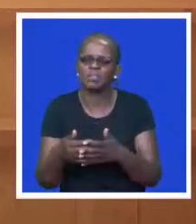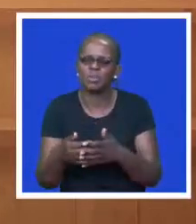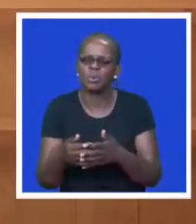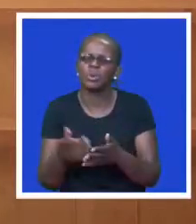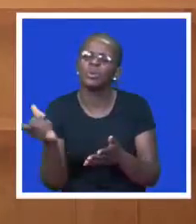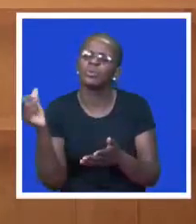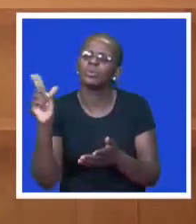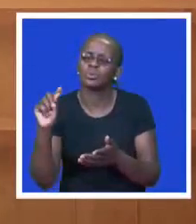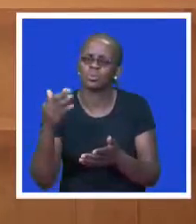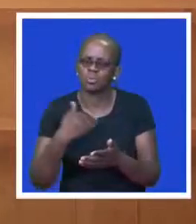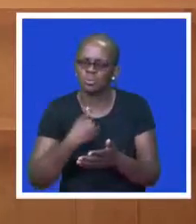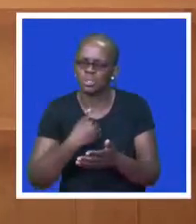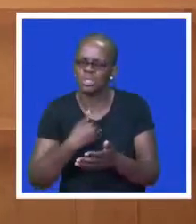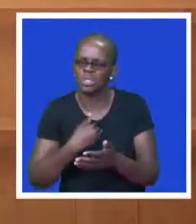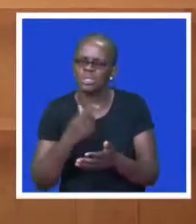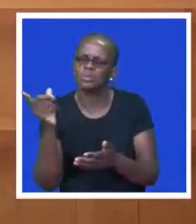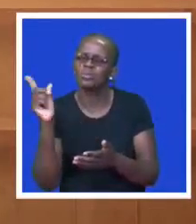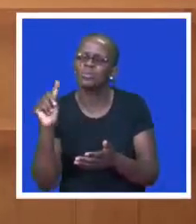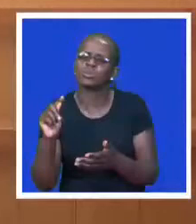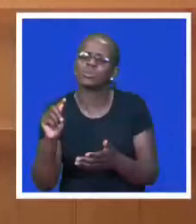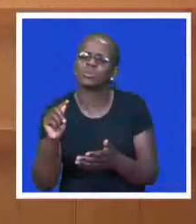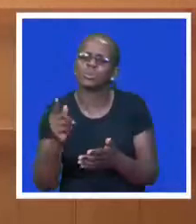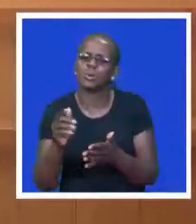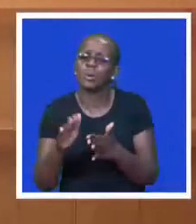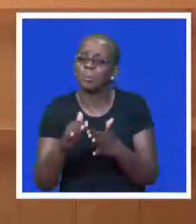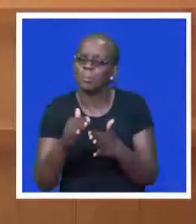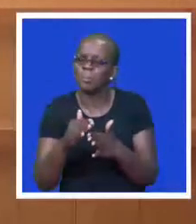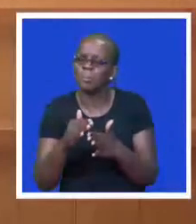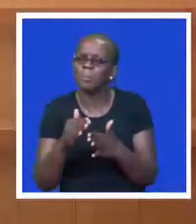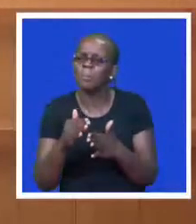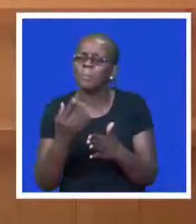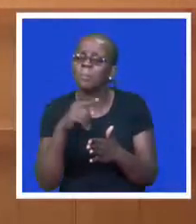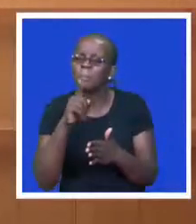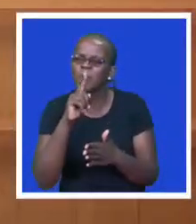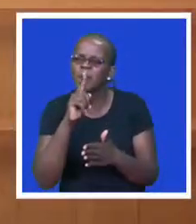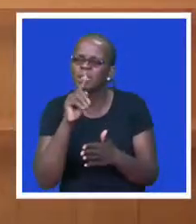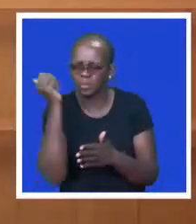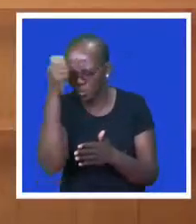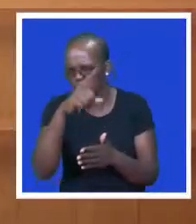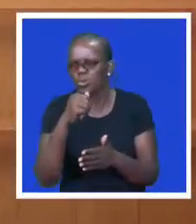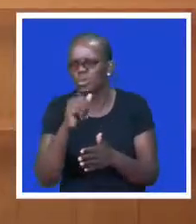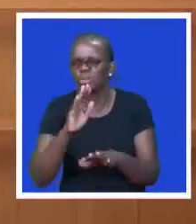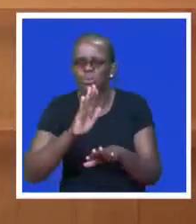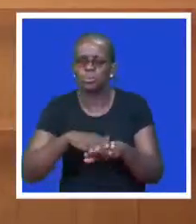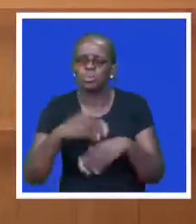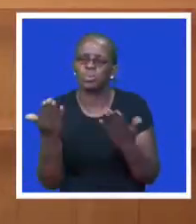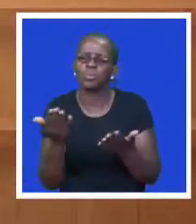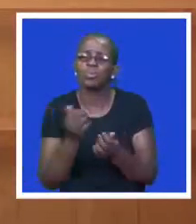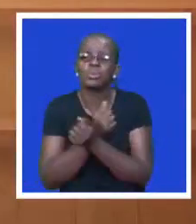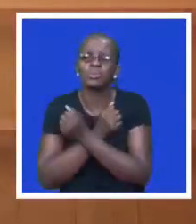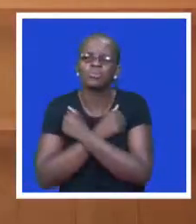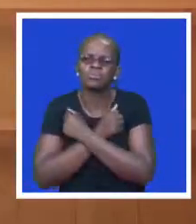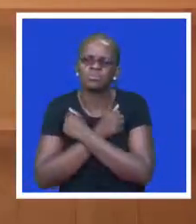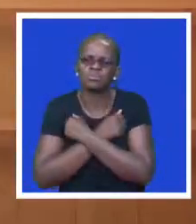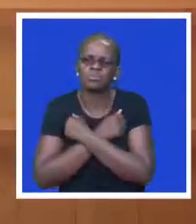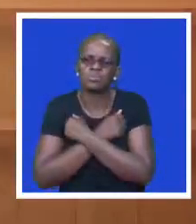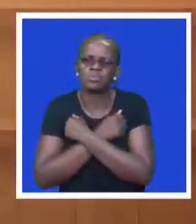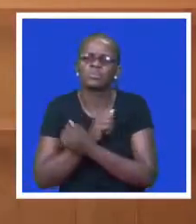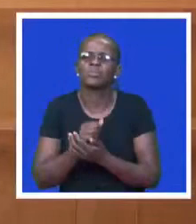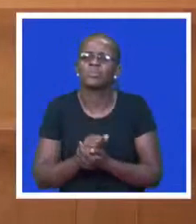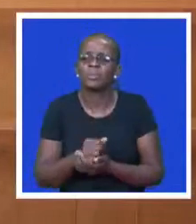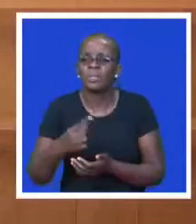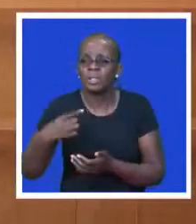That is correct, my dear Lena. So how can people sin, dear Lena? Of course, people can sin through their